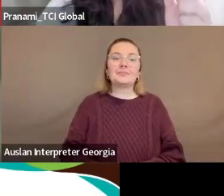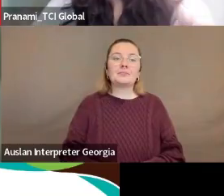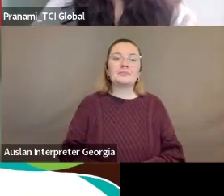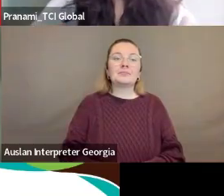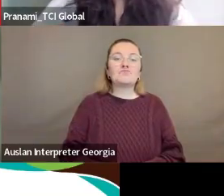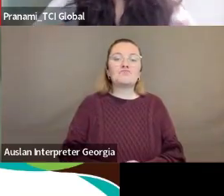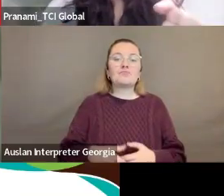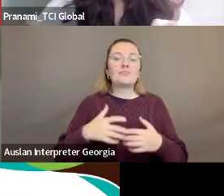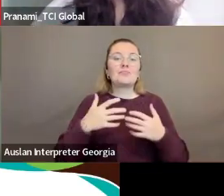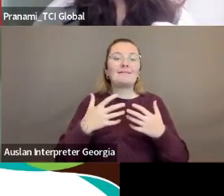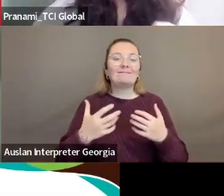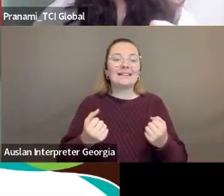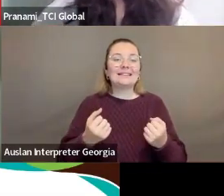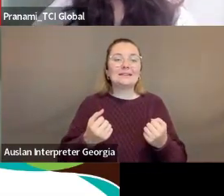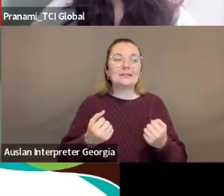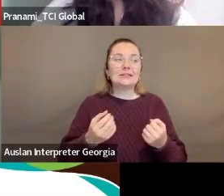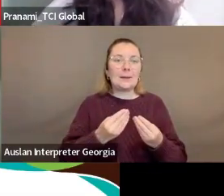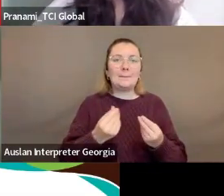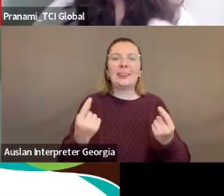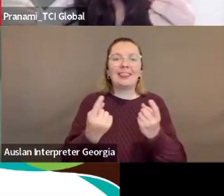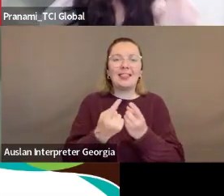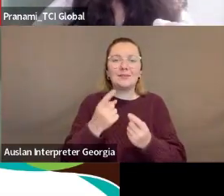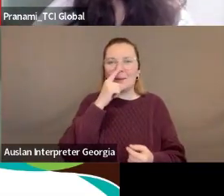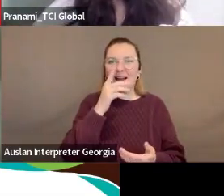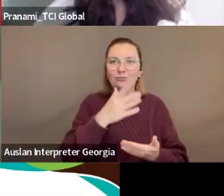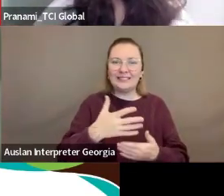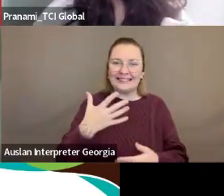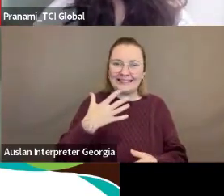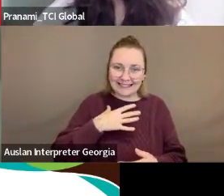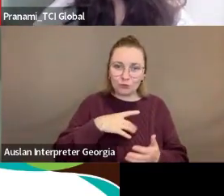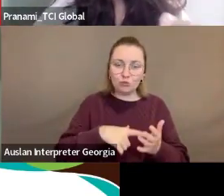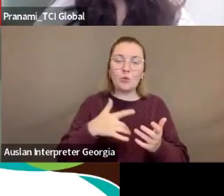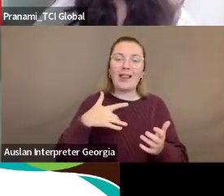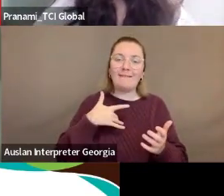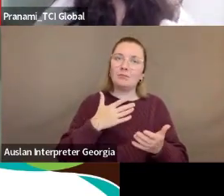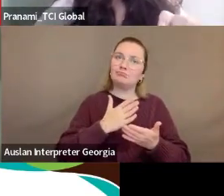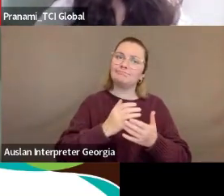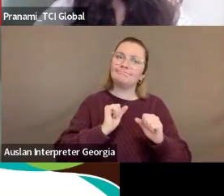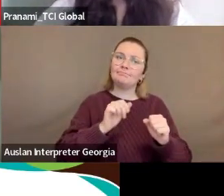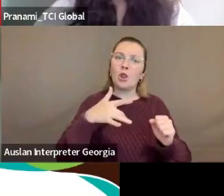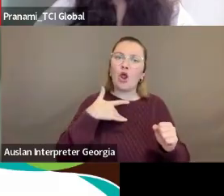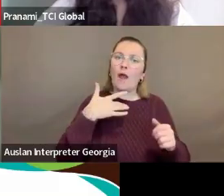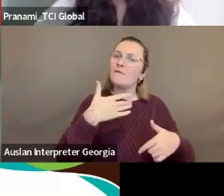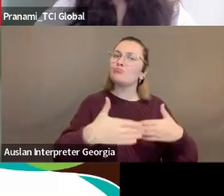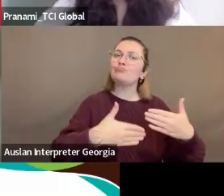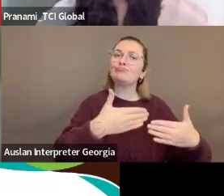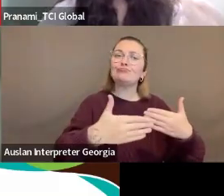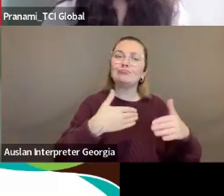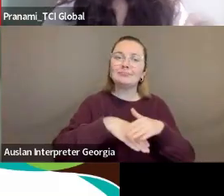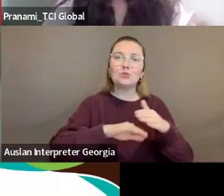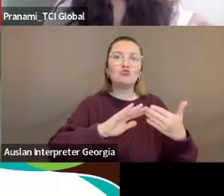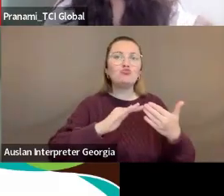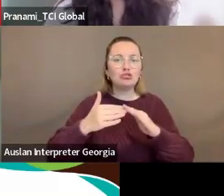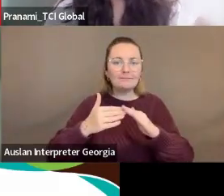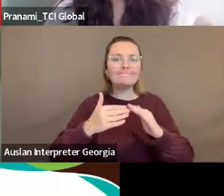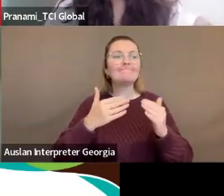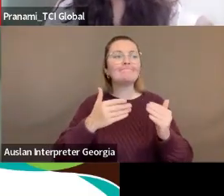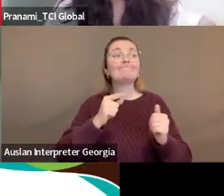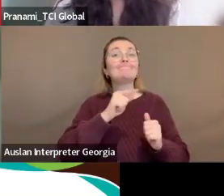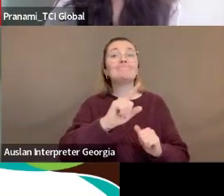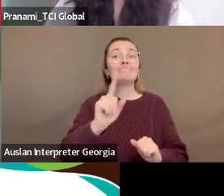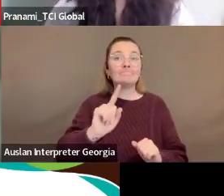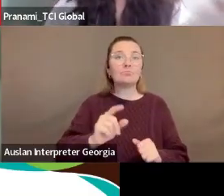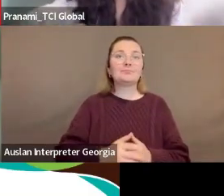There are things that a person requires to live a dignified life within the community. And these